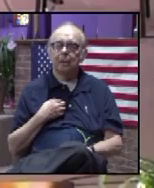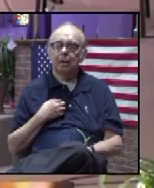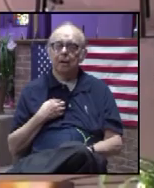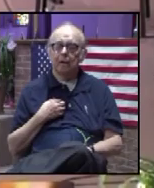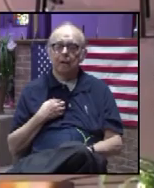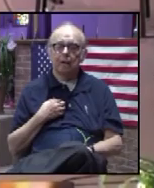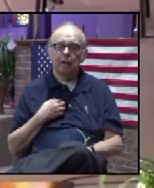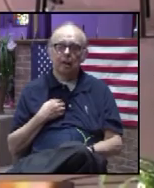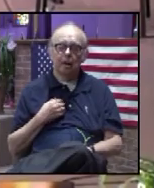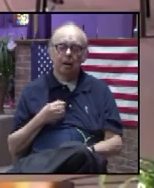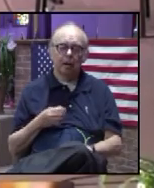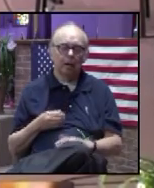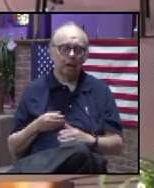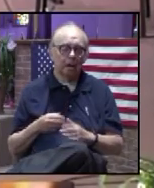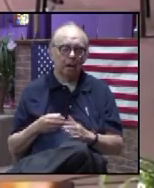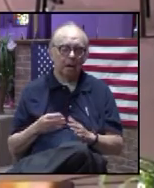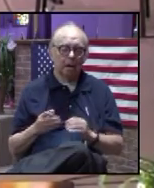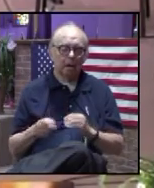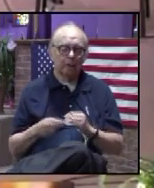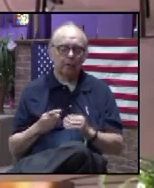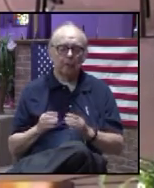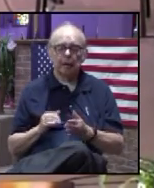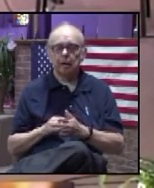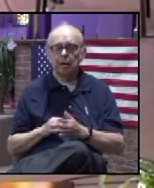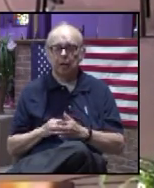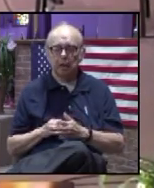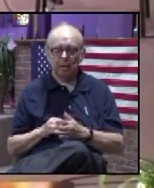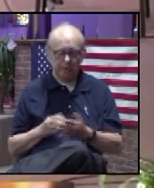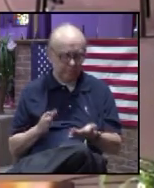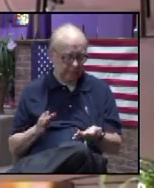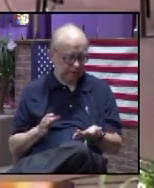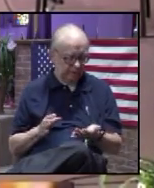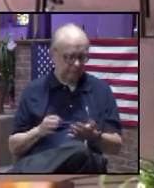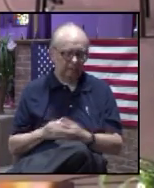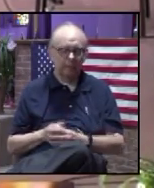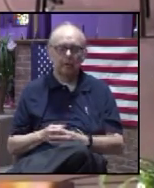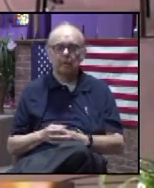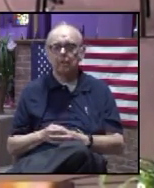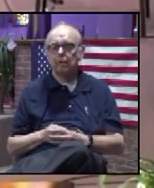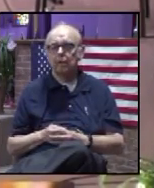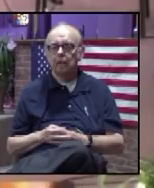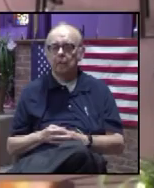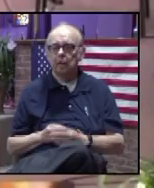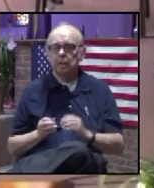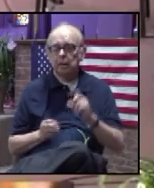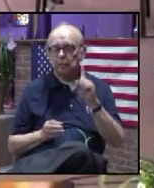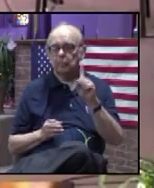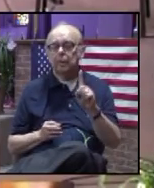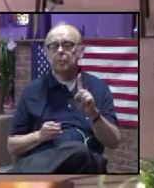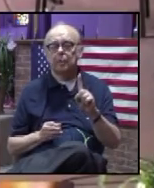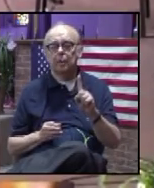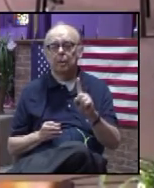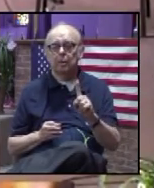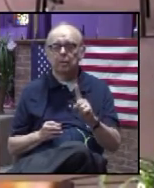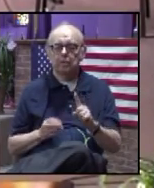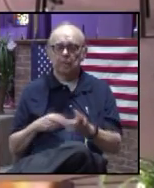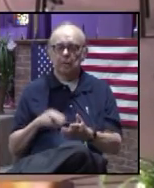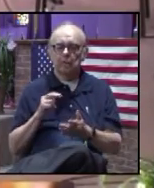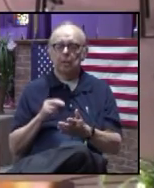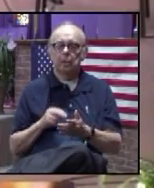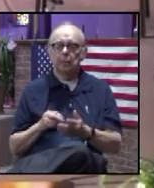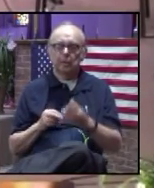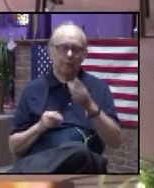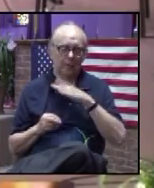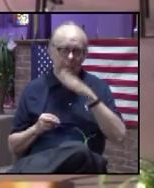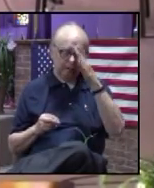But let me talk about this, and let's finish. Number one, at the resurrection, ladies